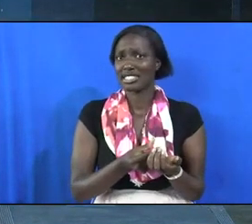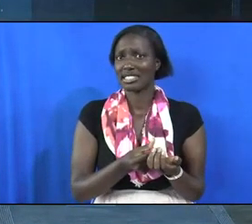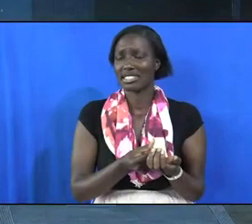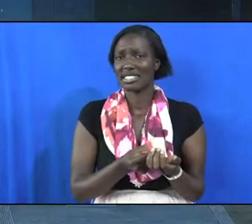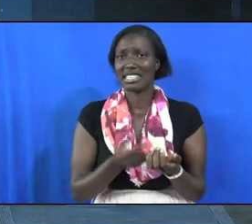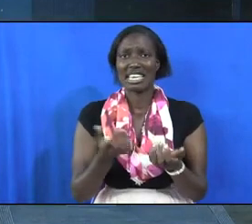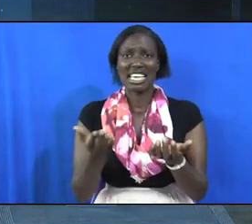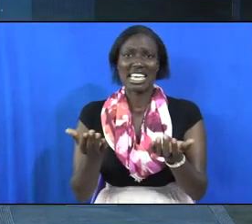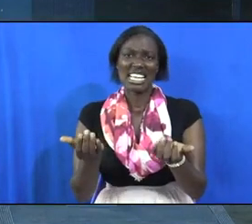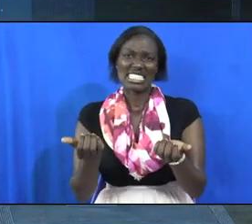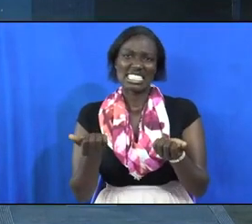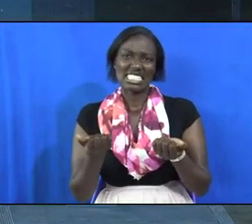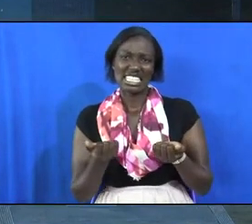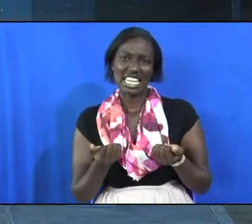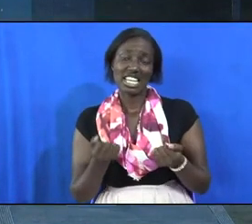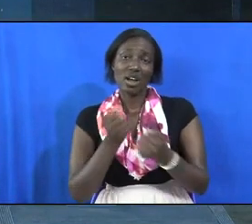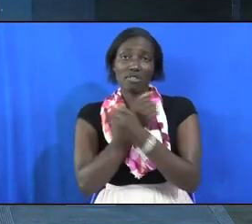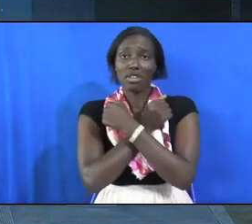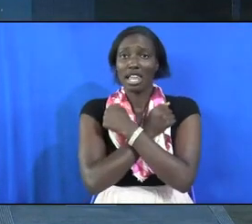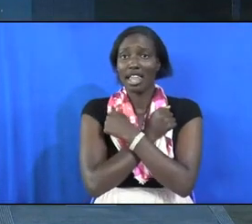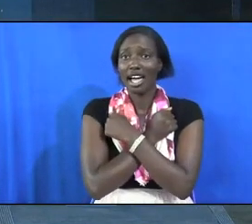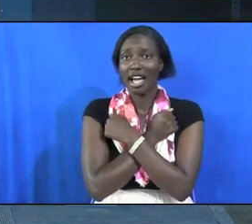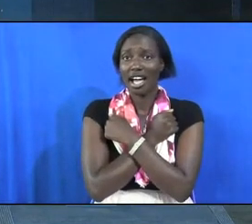grace, in need of